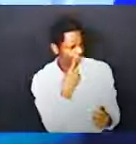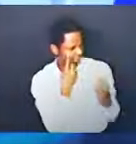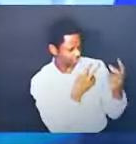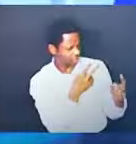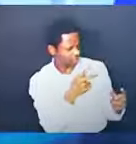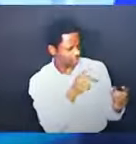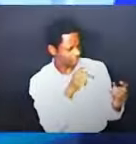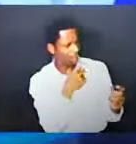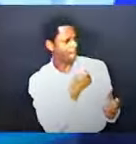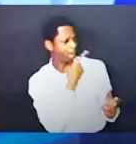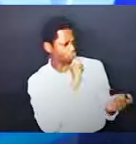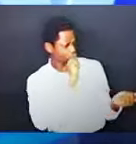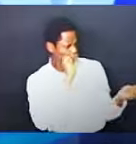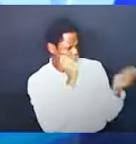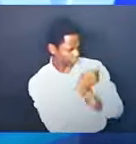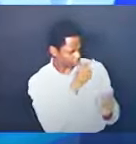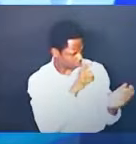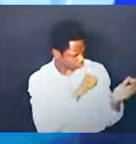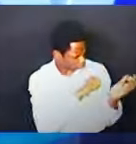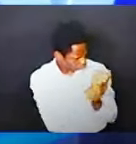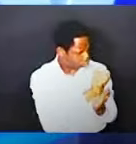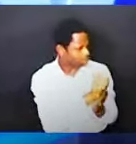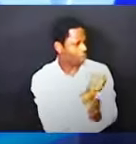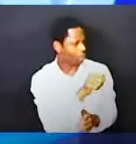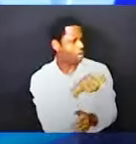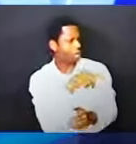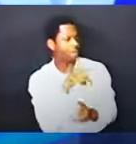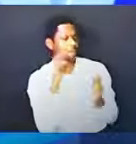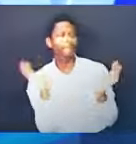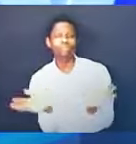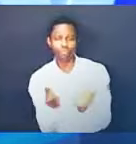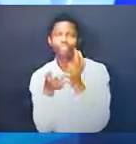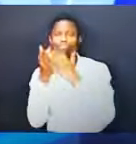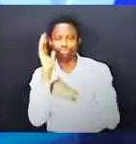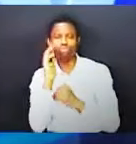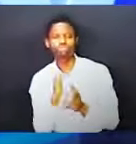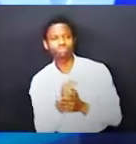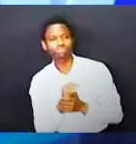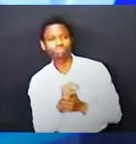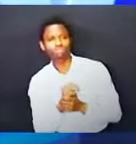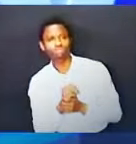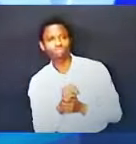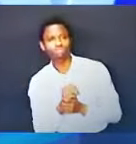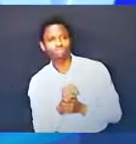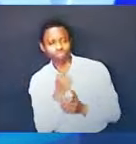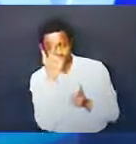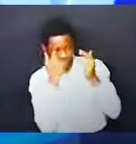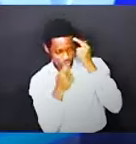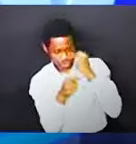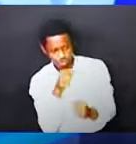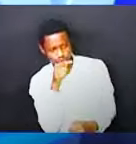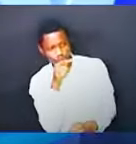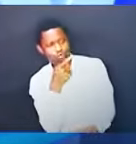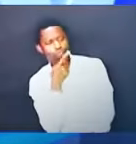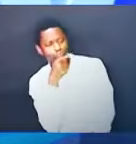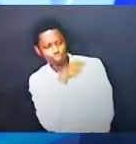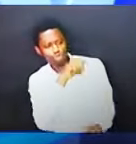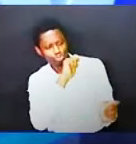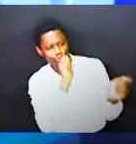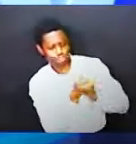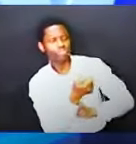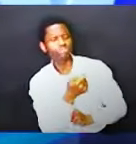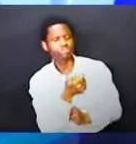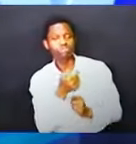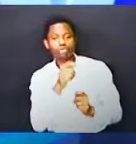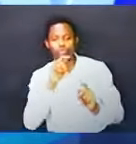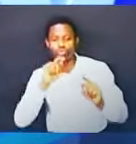changed life. They praise God because of his changed